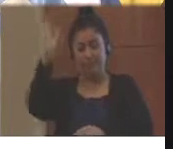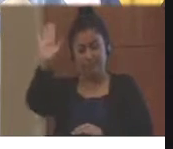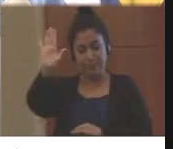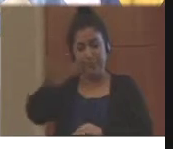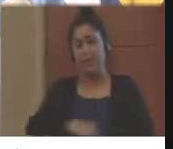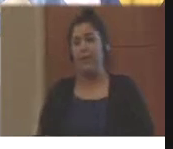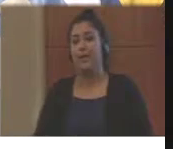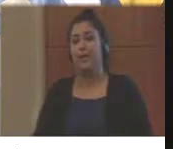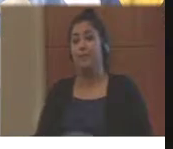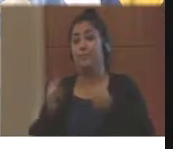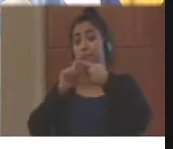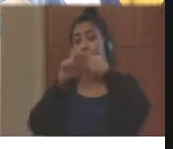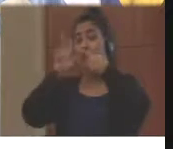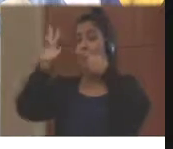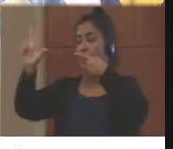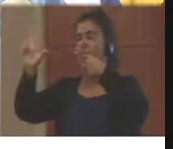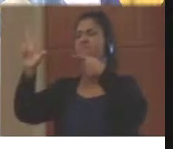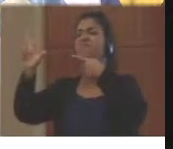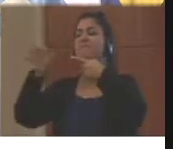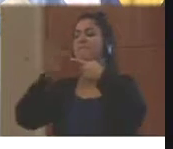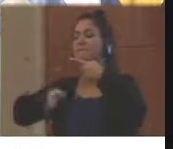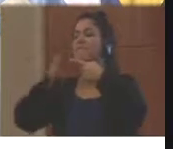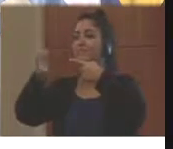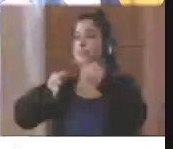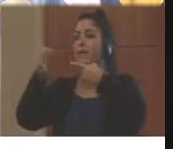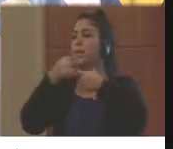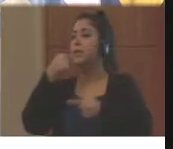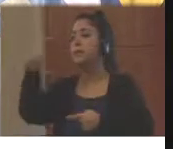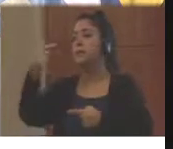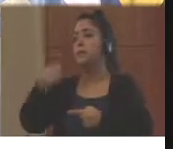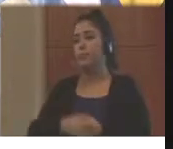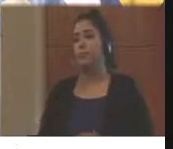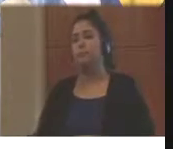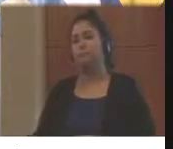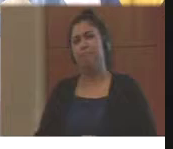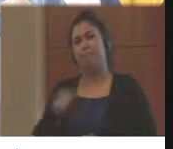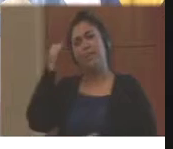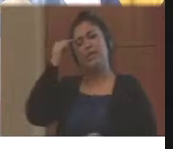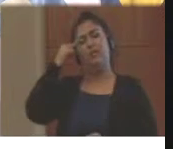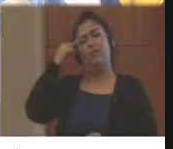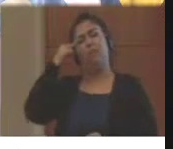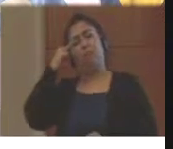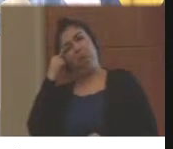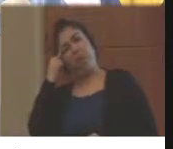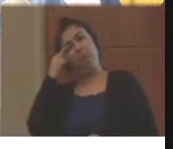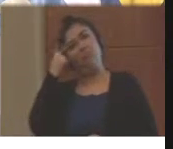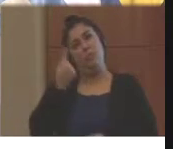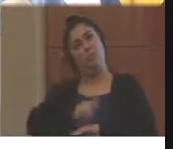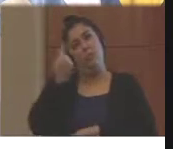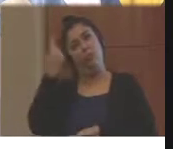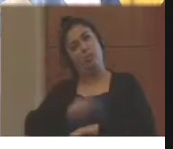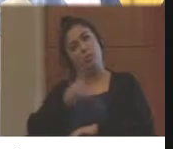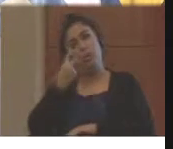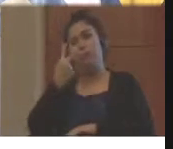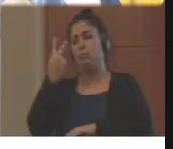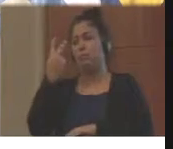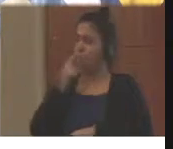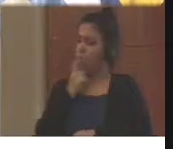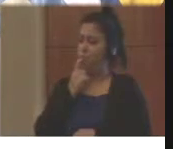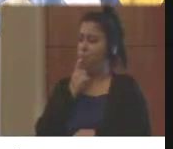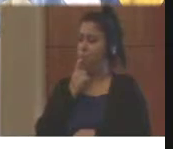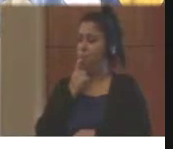of the following. Number 3 is saying something that I realized that when I was here only 2